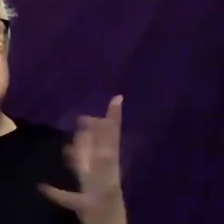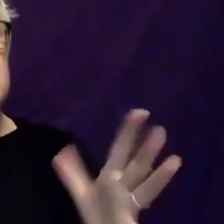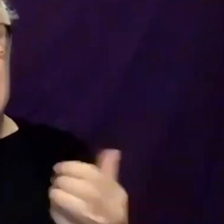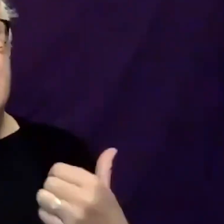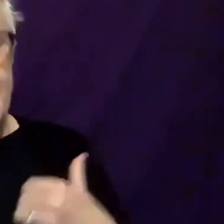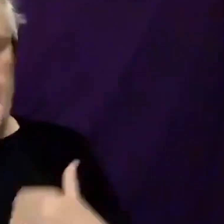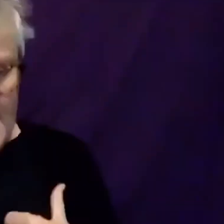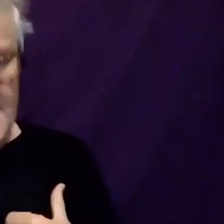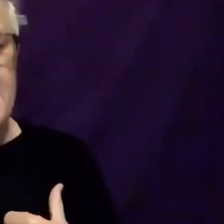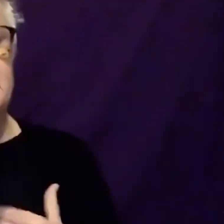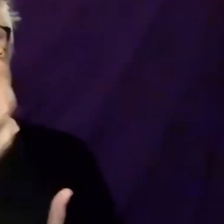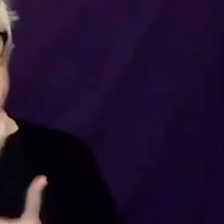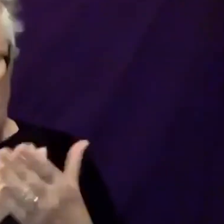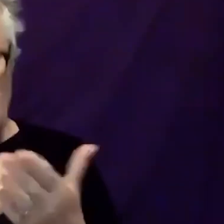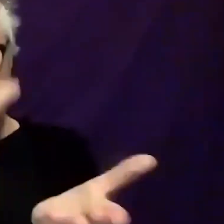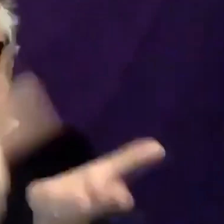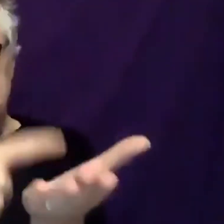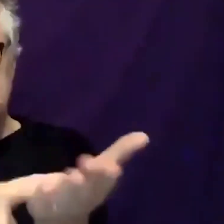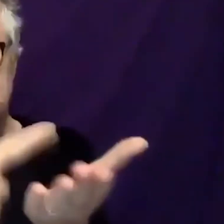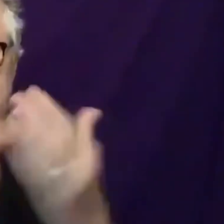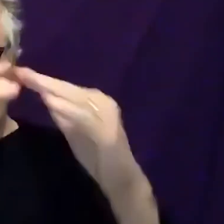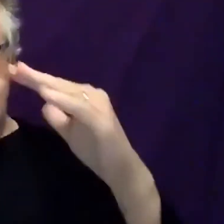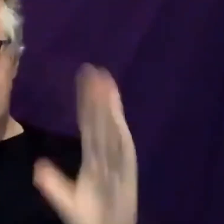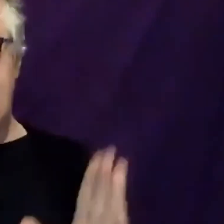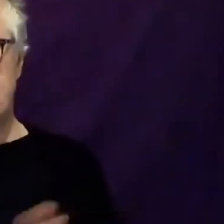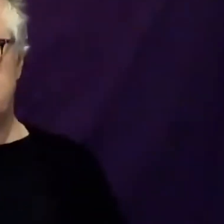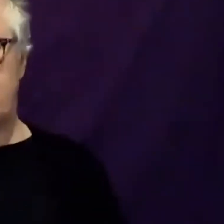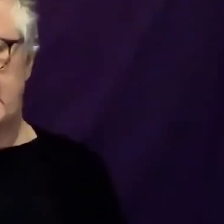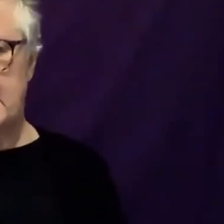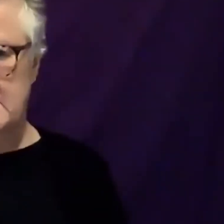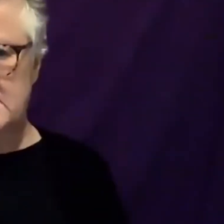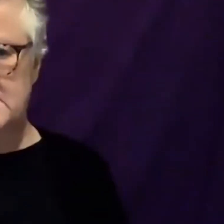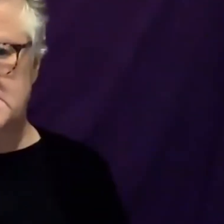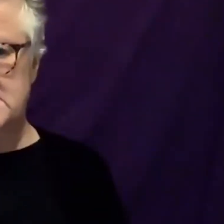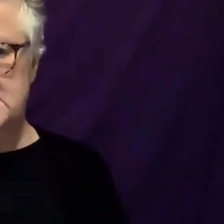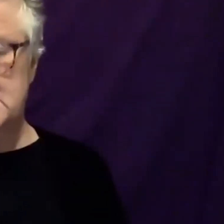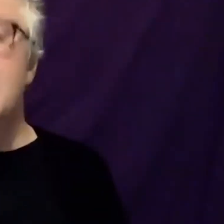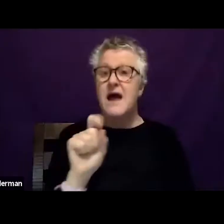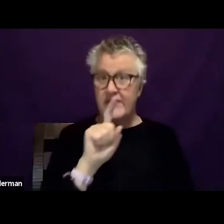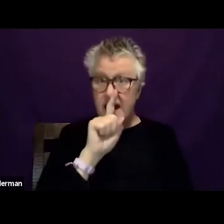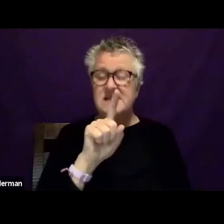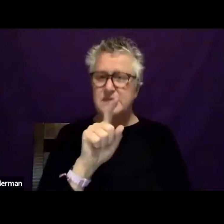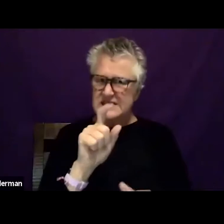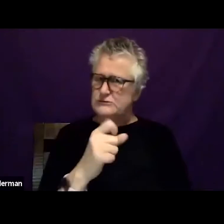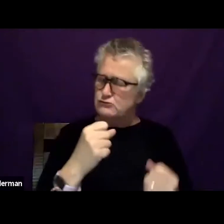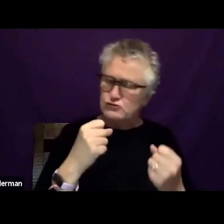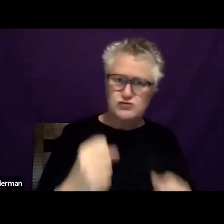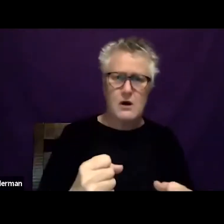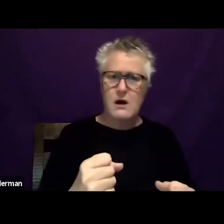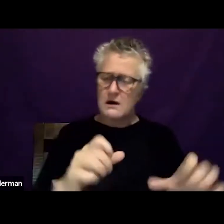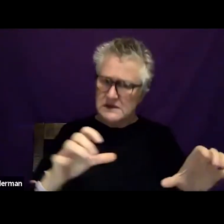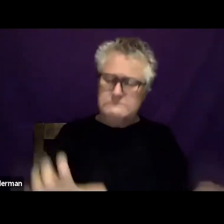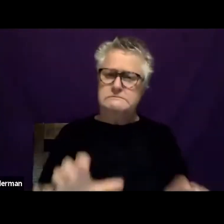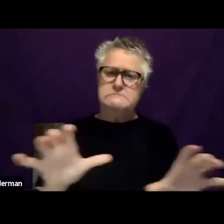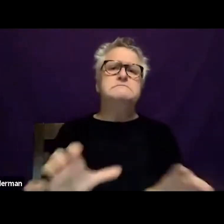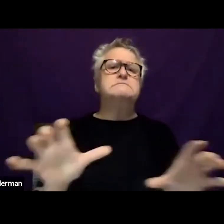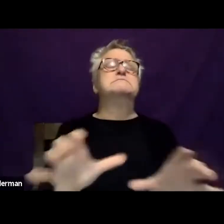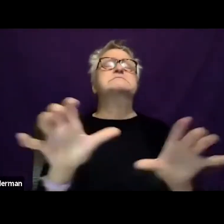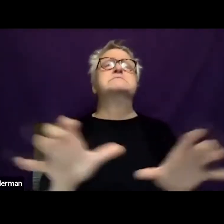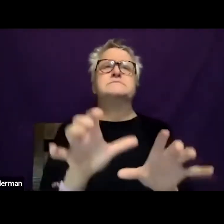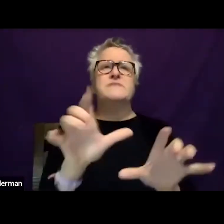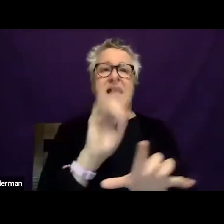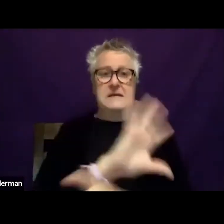UK. And there has been really strong movement by disability activists as part of